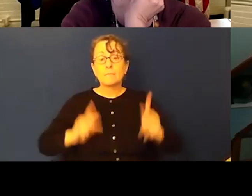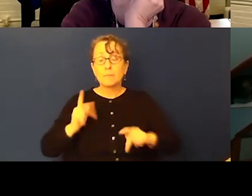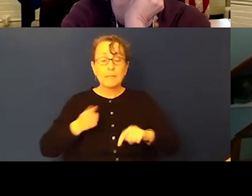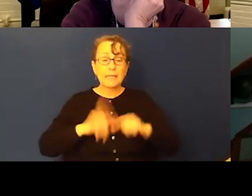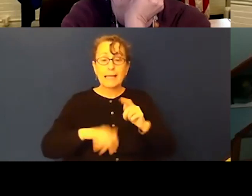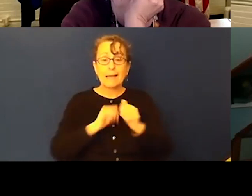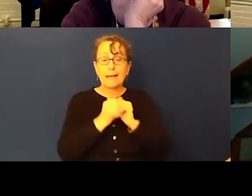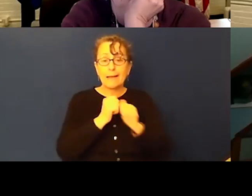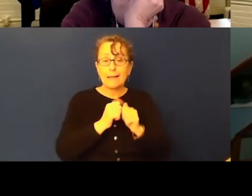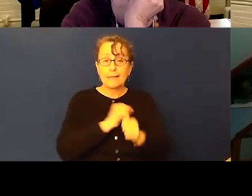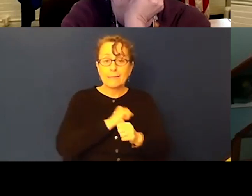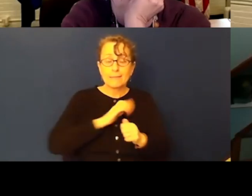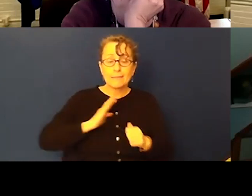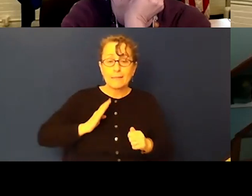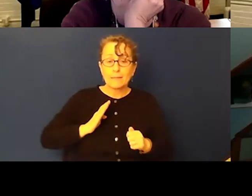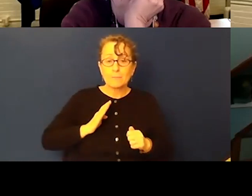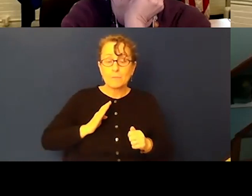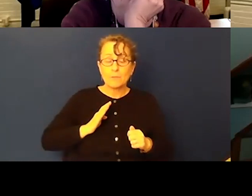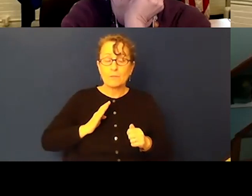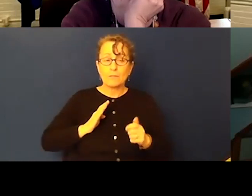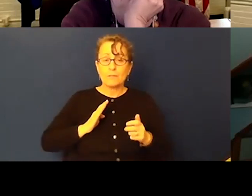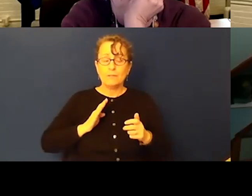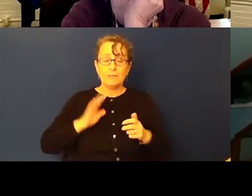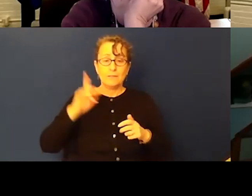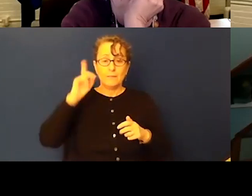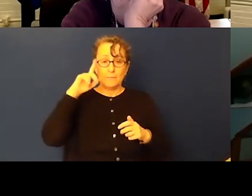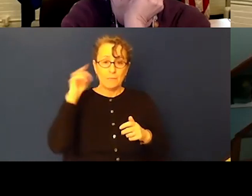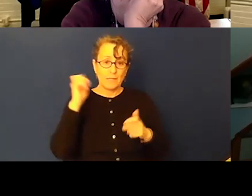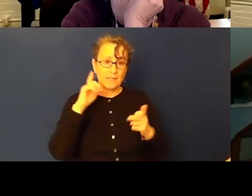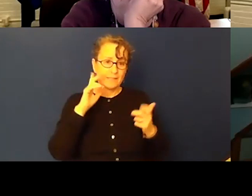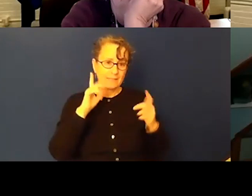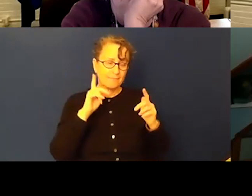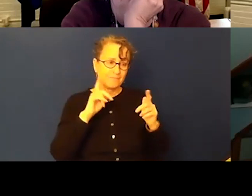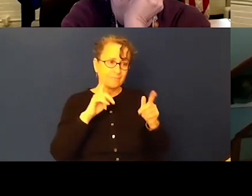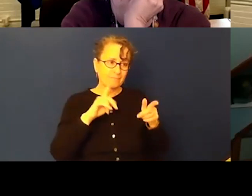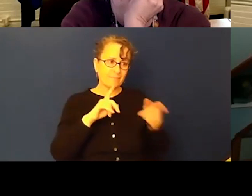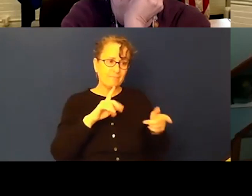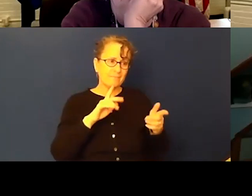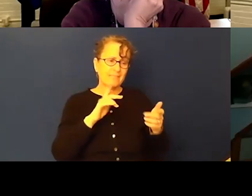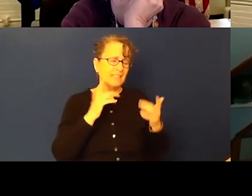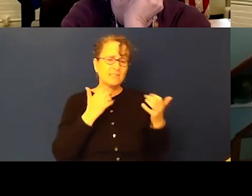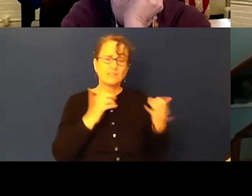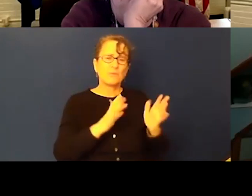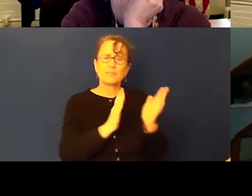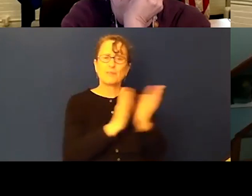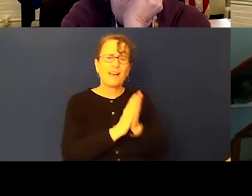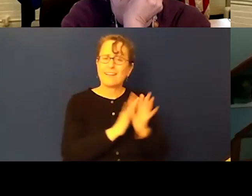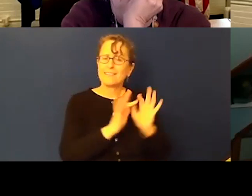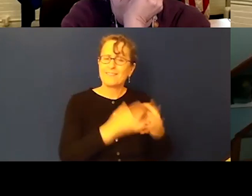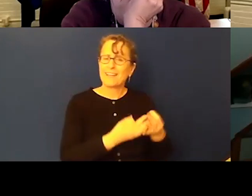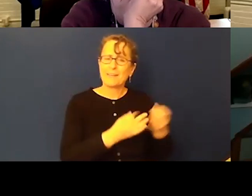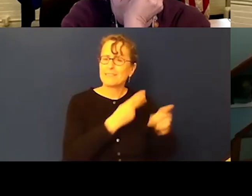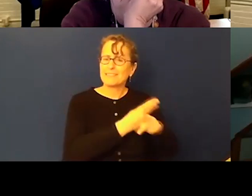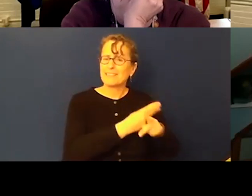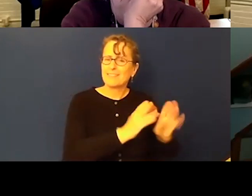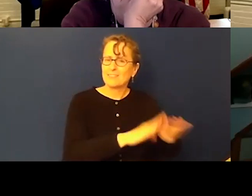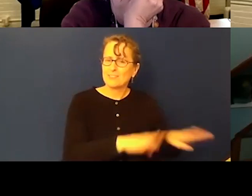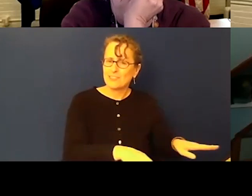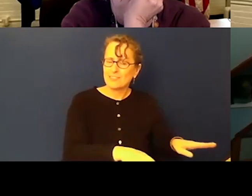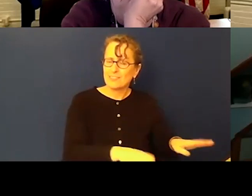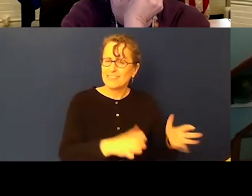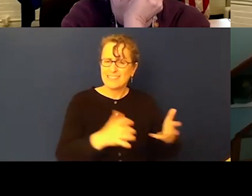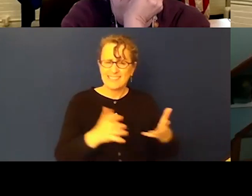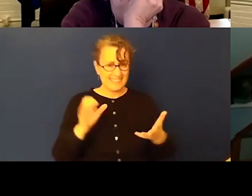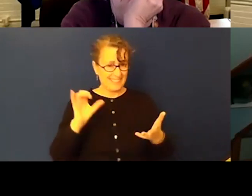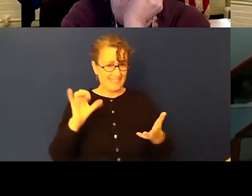feel like, oh, they're being backed up a little bit on that kind of familial relationship situation. So now if